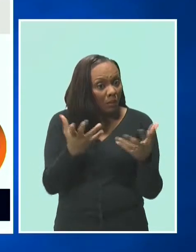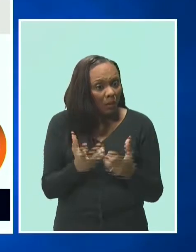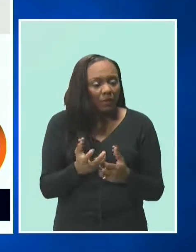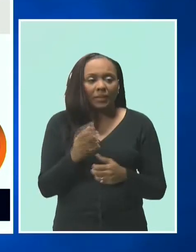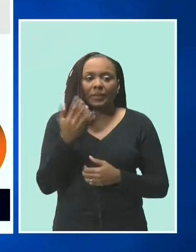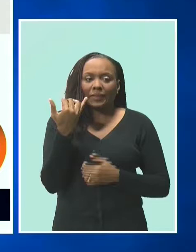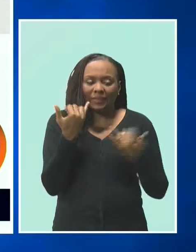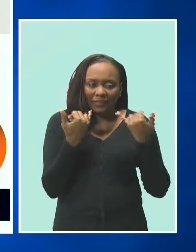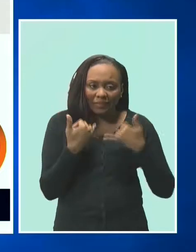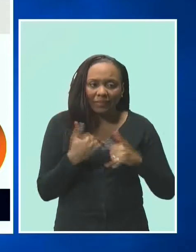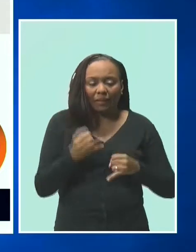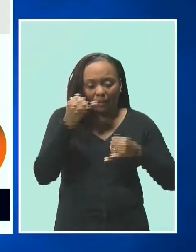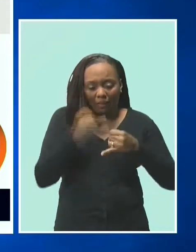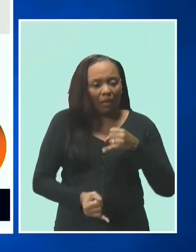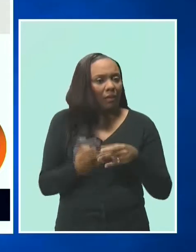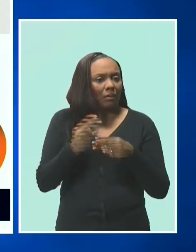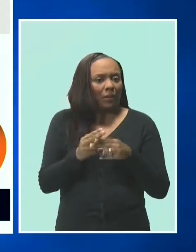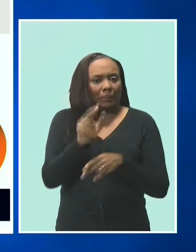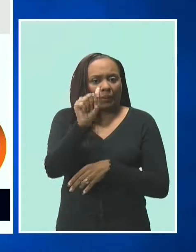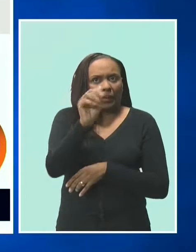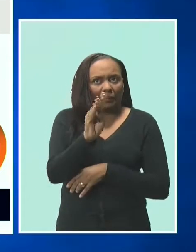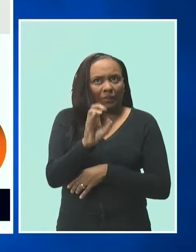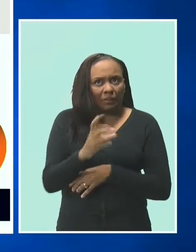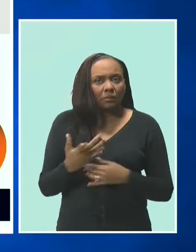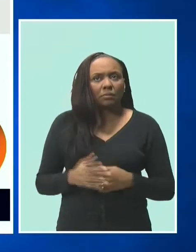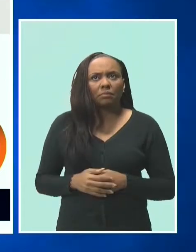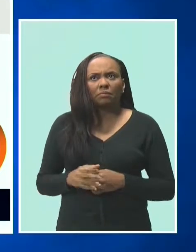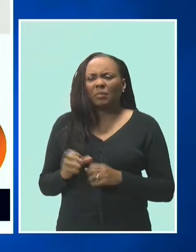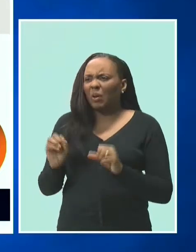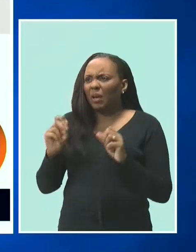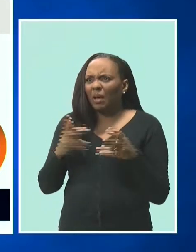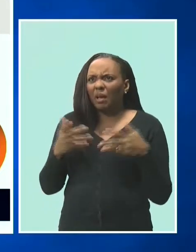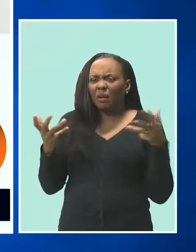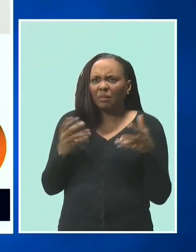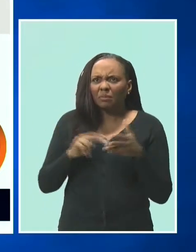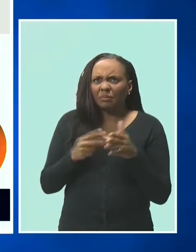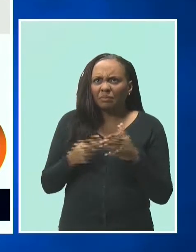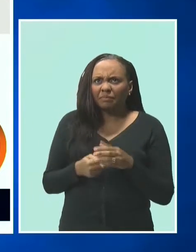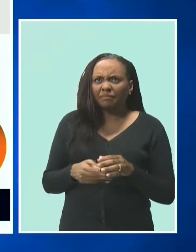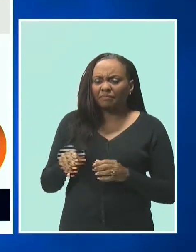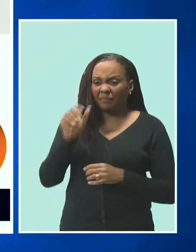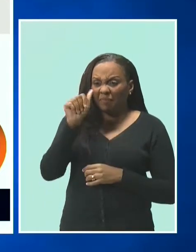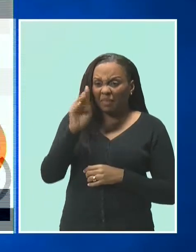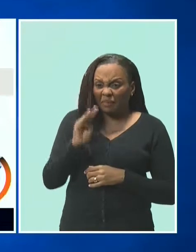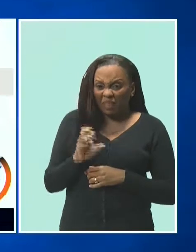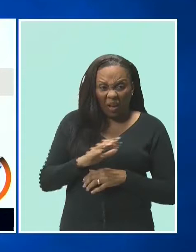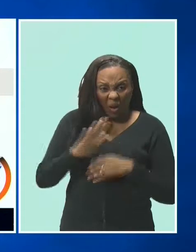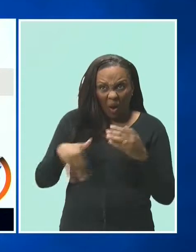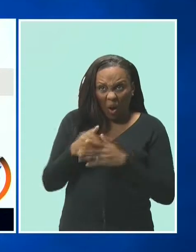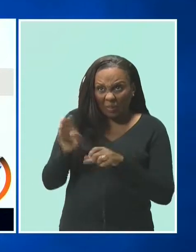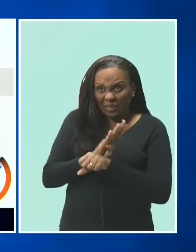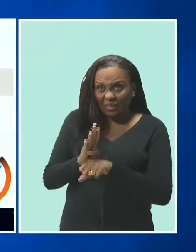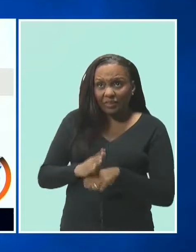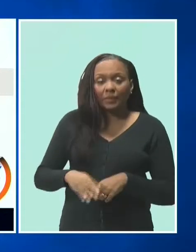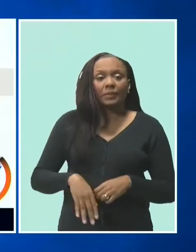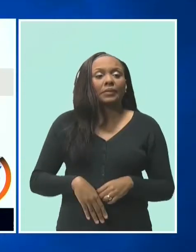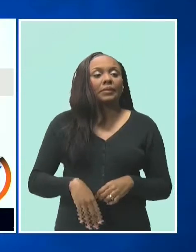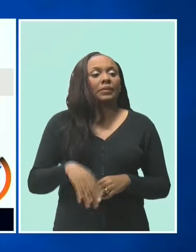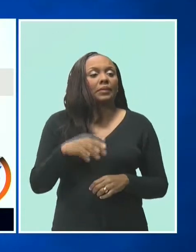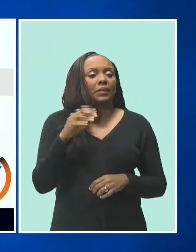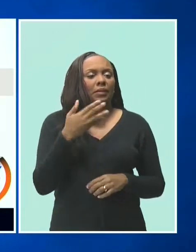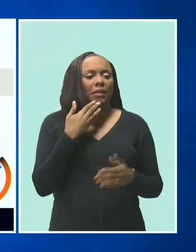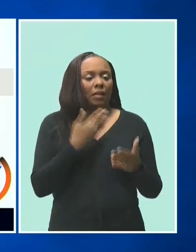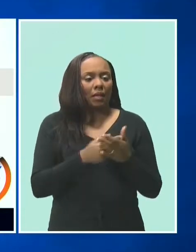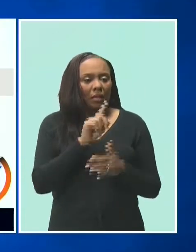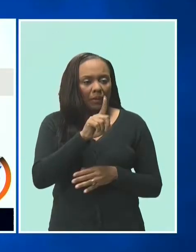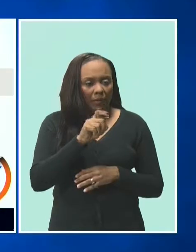first letter of your surname. So let's delve into that alphabetical system. Does it still stand for all businesses? Lisa, that's